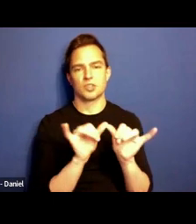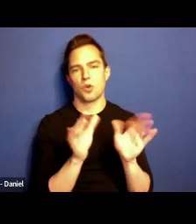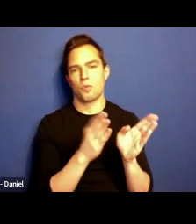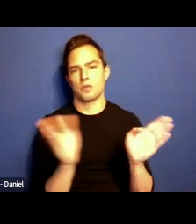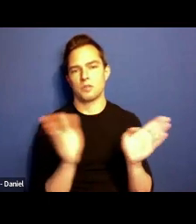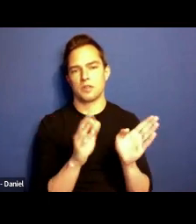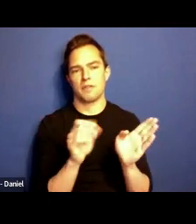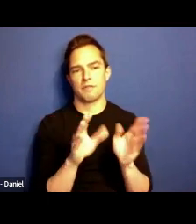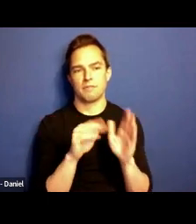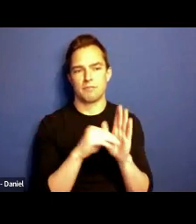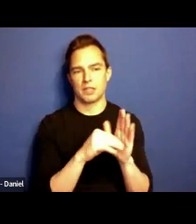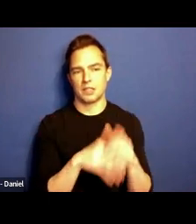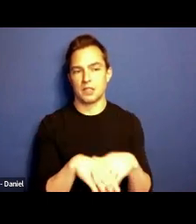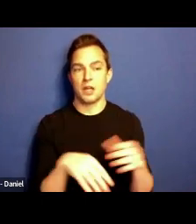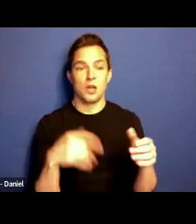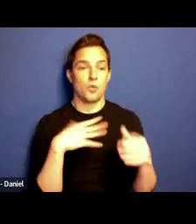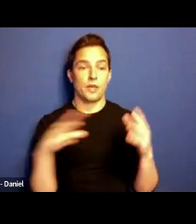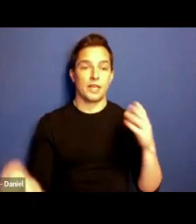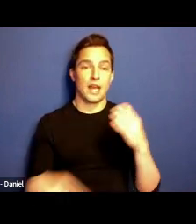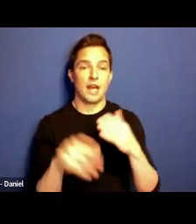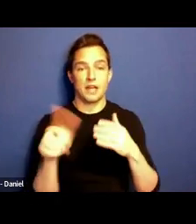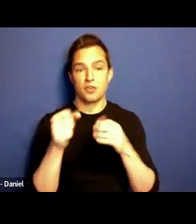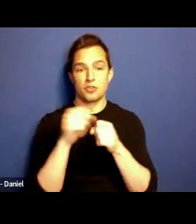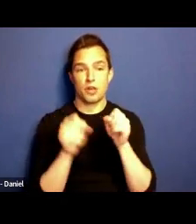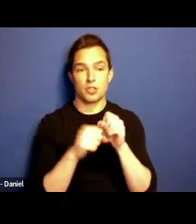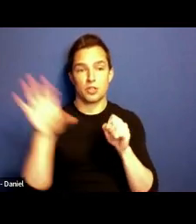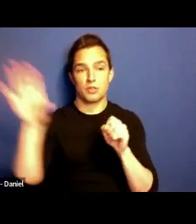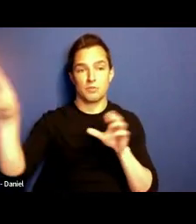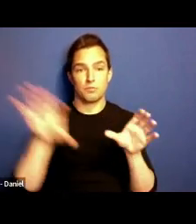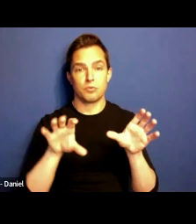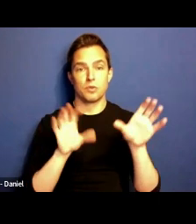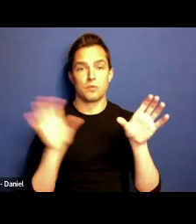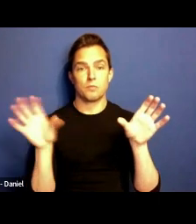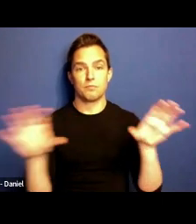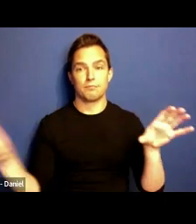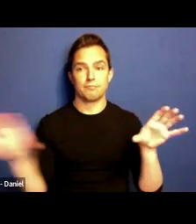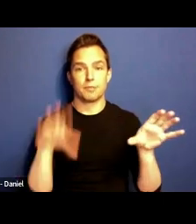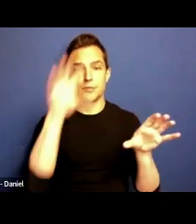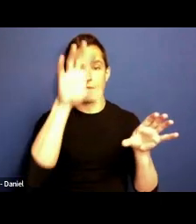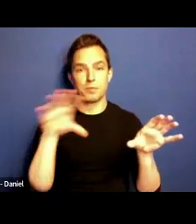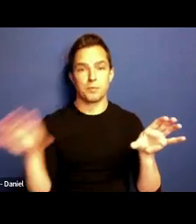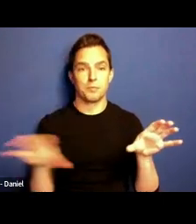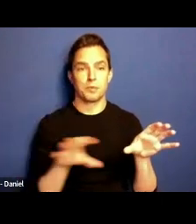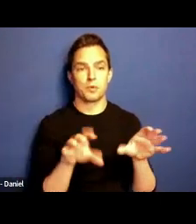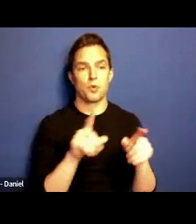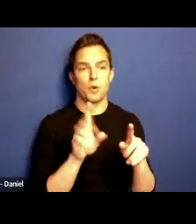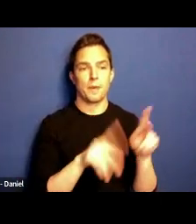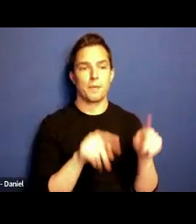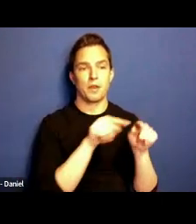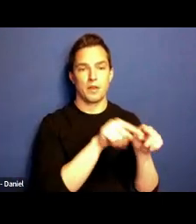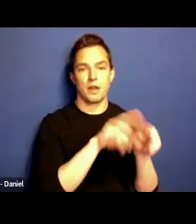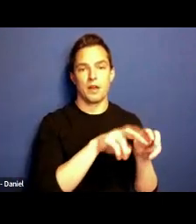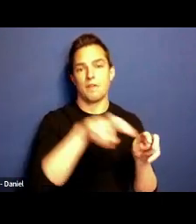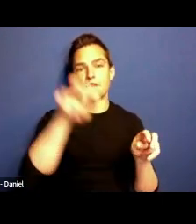now we can start to build in other structures, other parts of the system where people flow. So individuals who are in acute mental